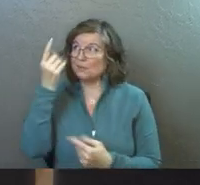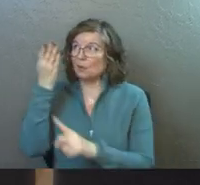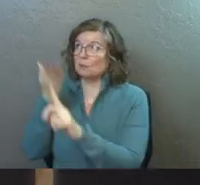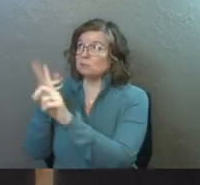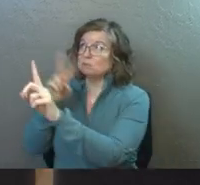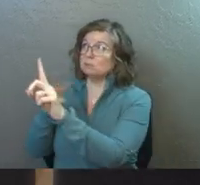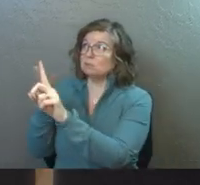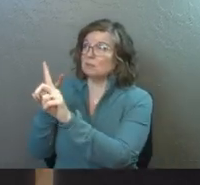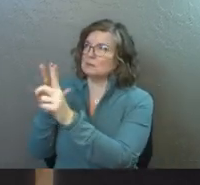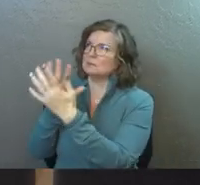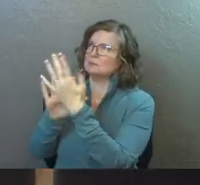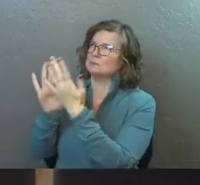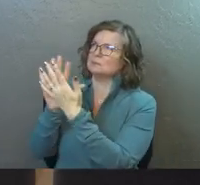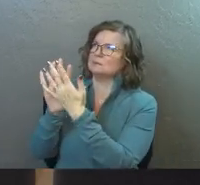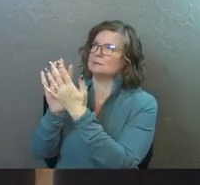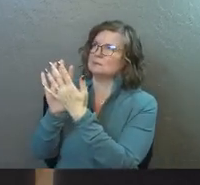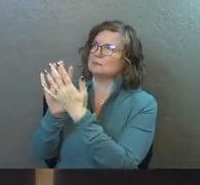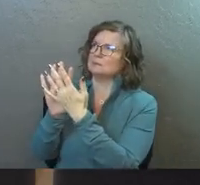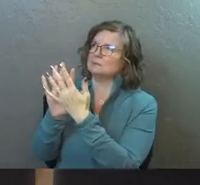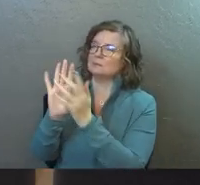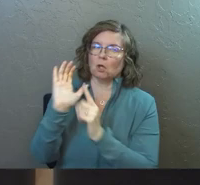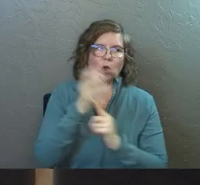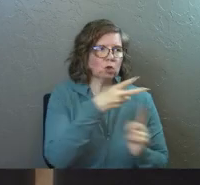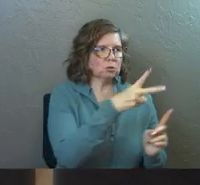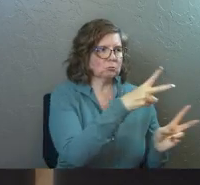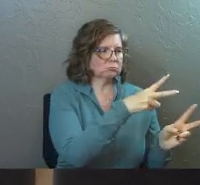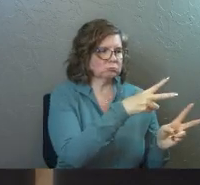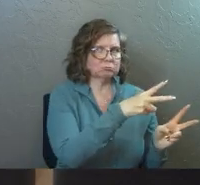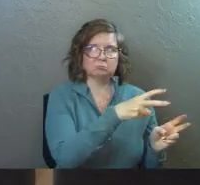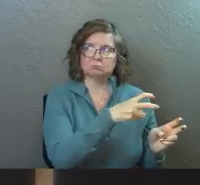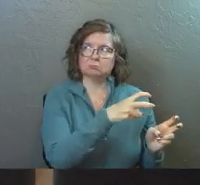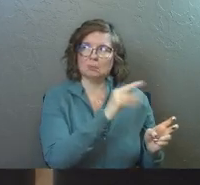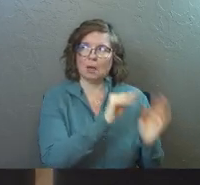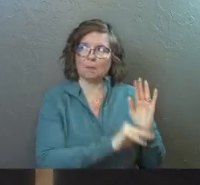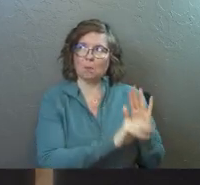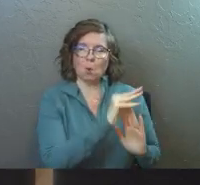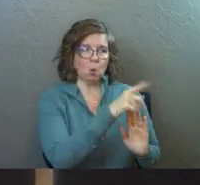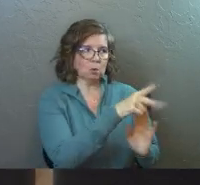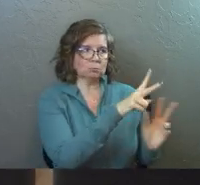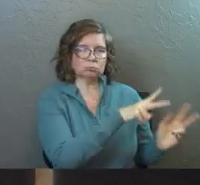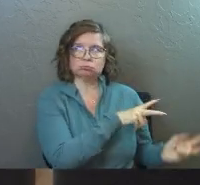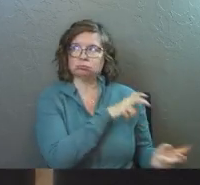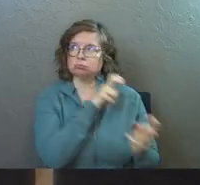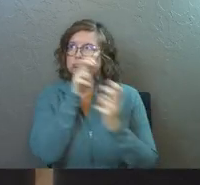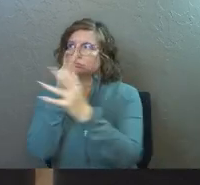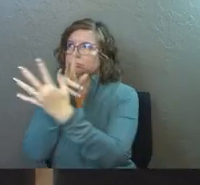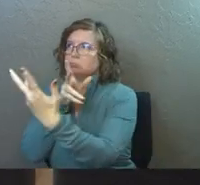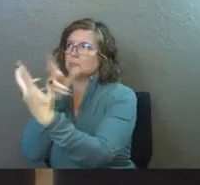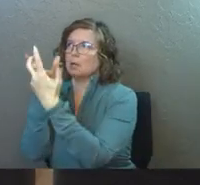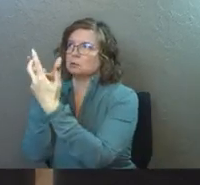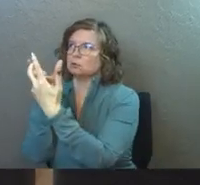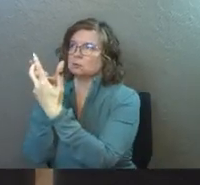God, we will draw conclusions that God's morals match our current culture's morals.